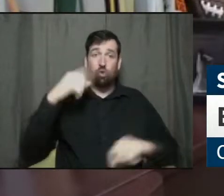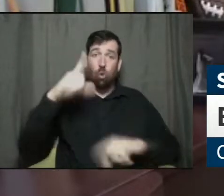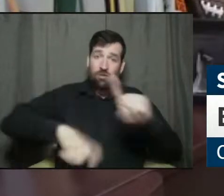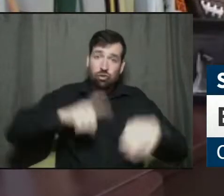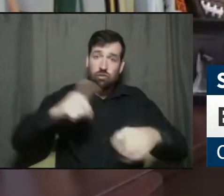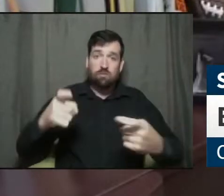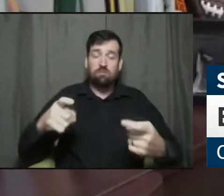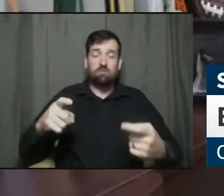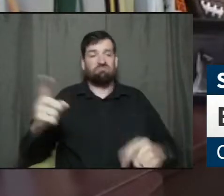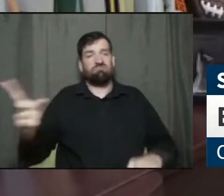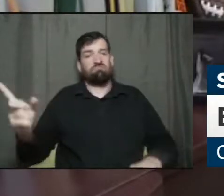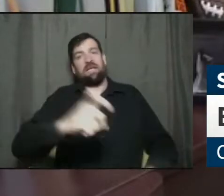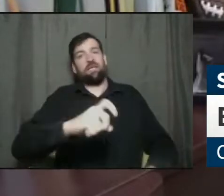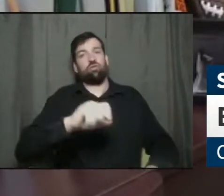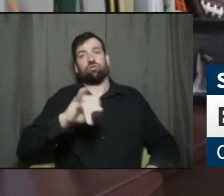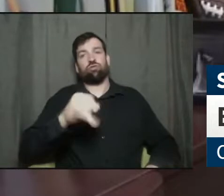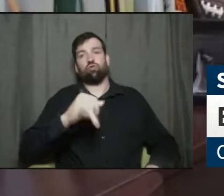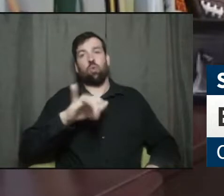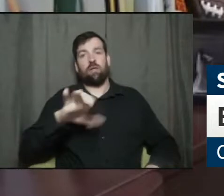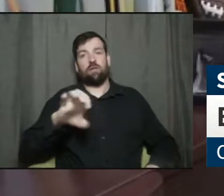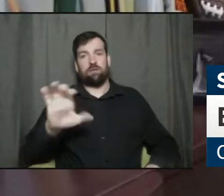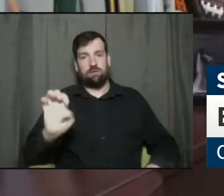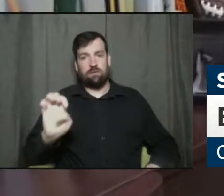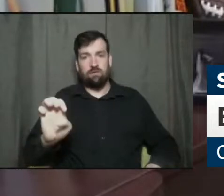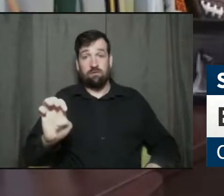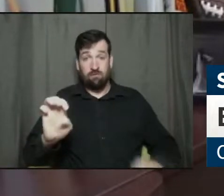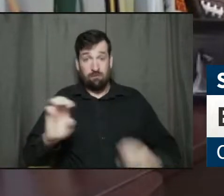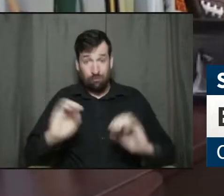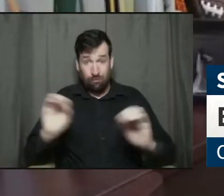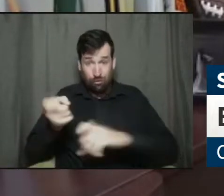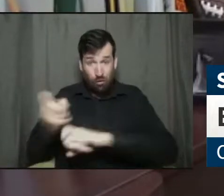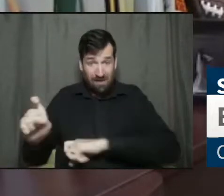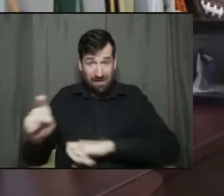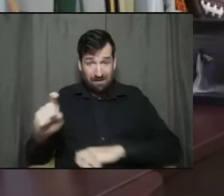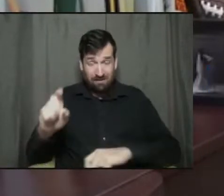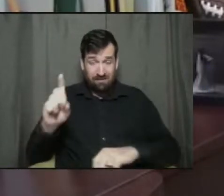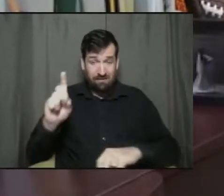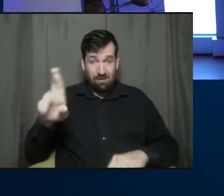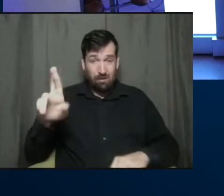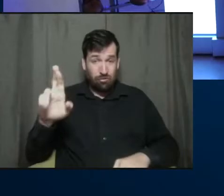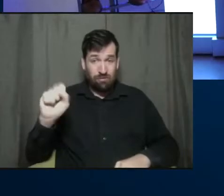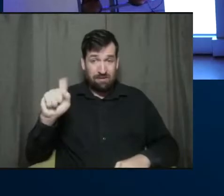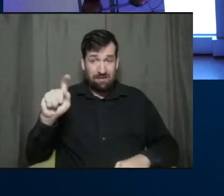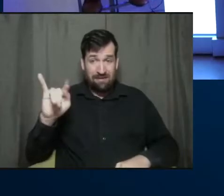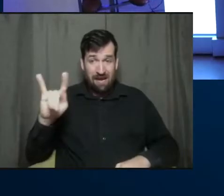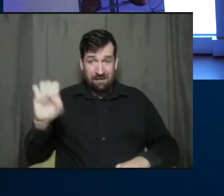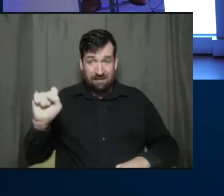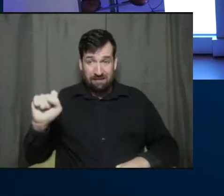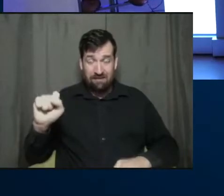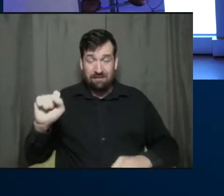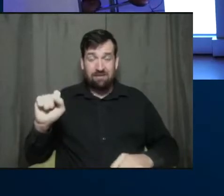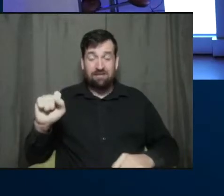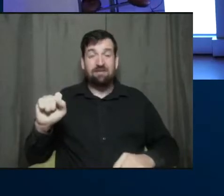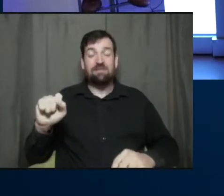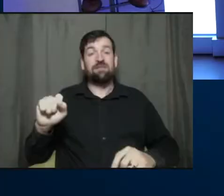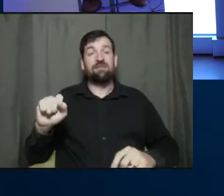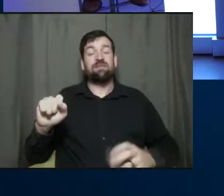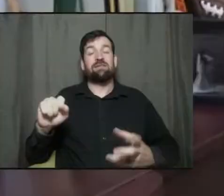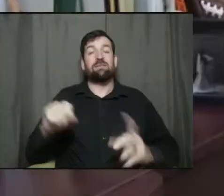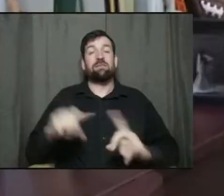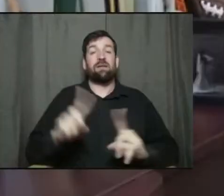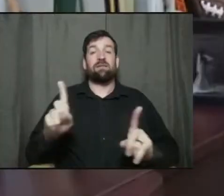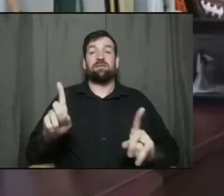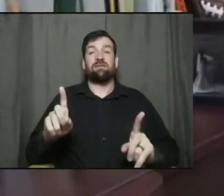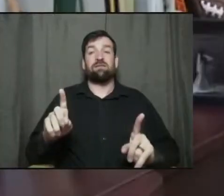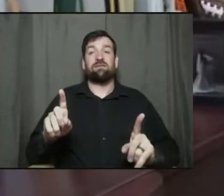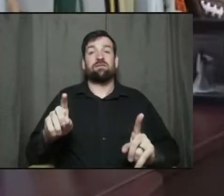asked Joyce, and she's, no offense to you, Dr. Stites, I feel like No. as knowledgeable as you. Yeah. And it's